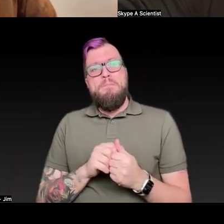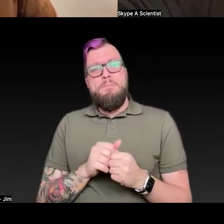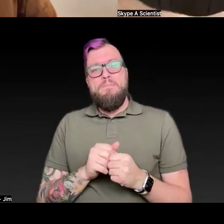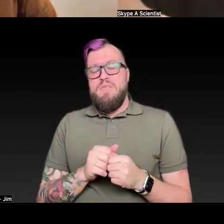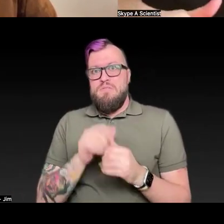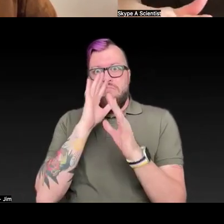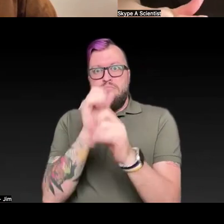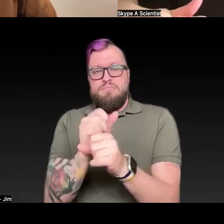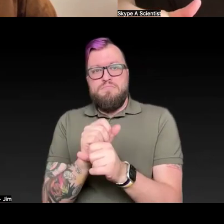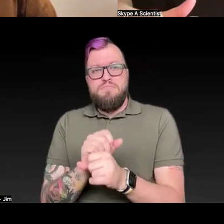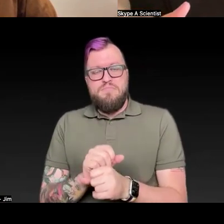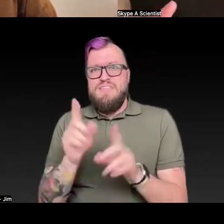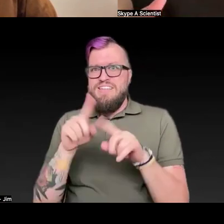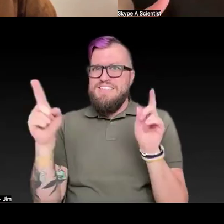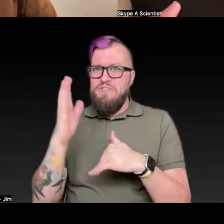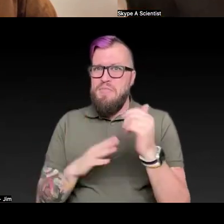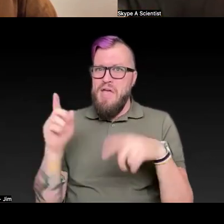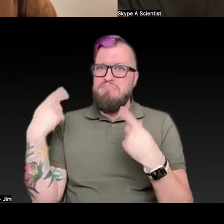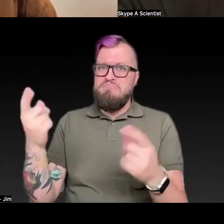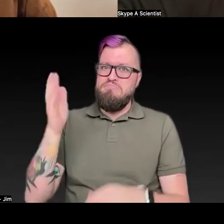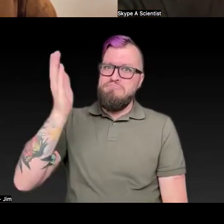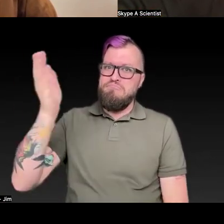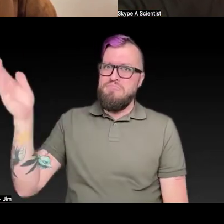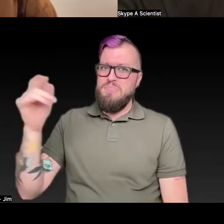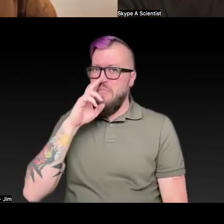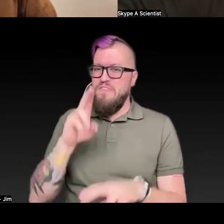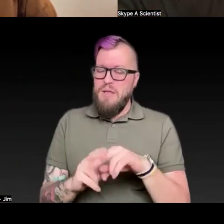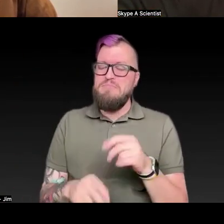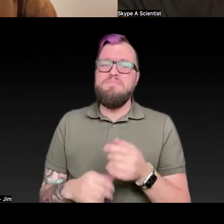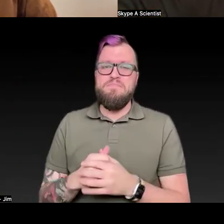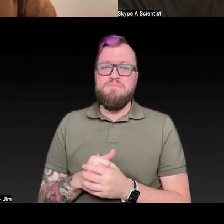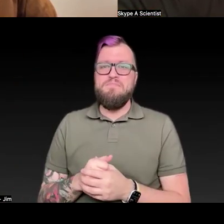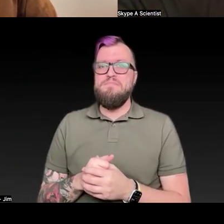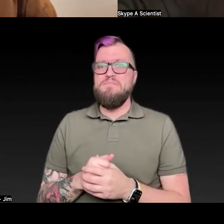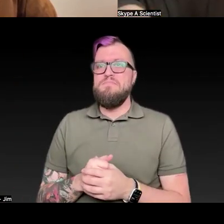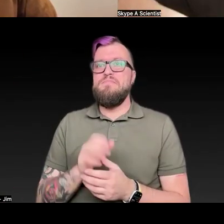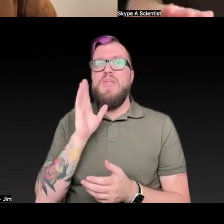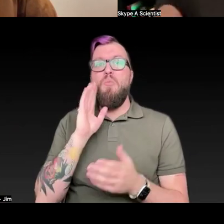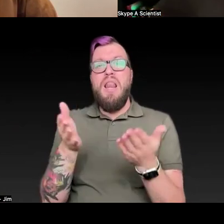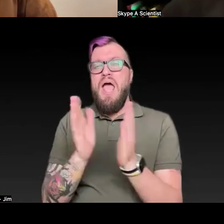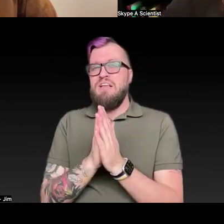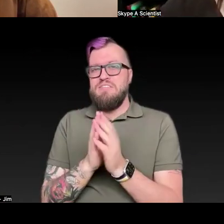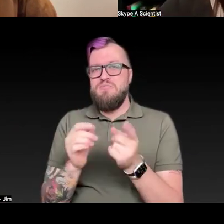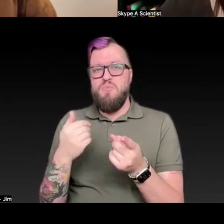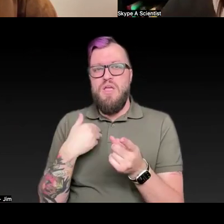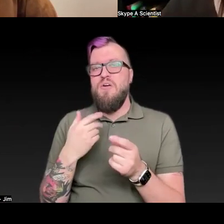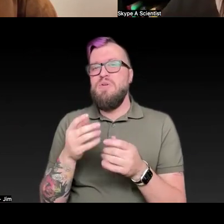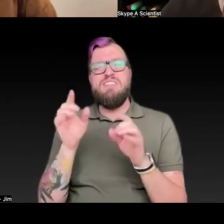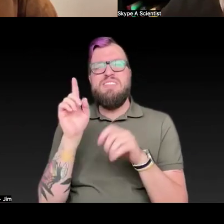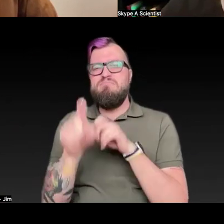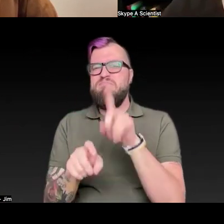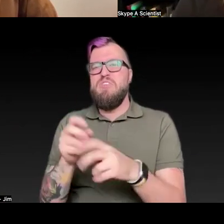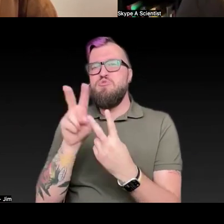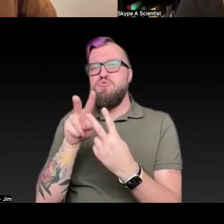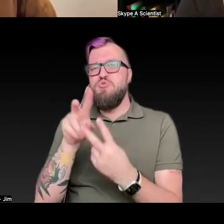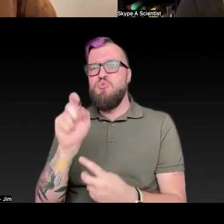been very different from what we normally talk about too, which has been really fun. Um, so I'm just going to ask you, we ask everybody the same two